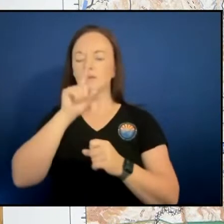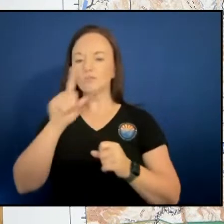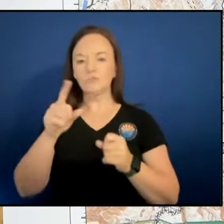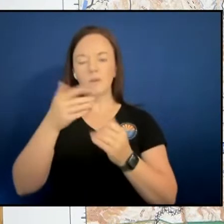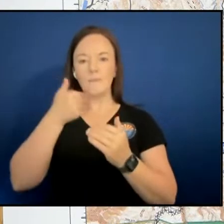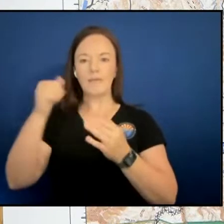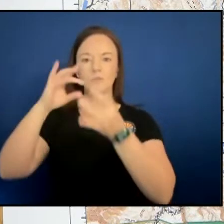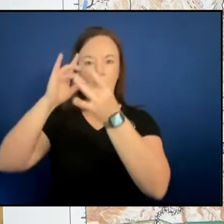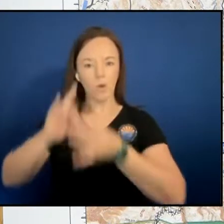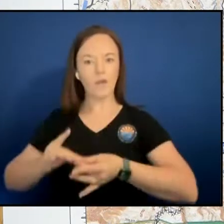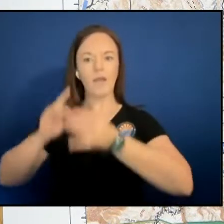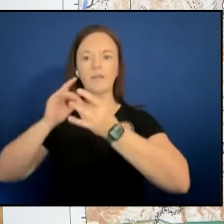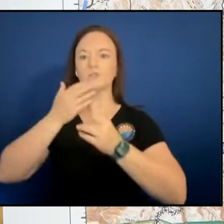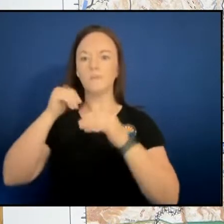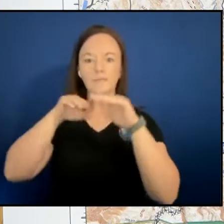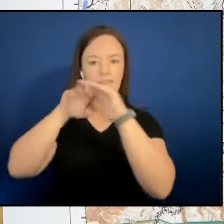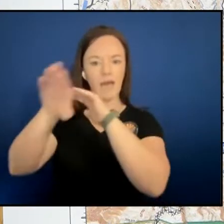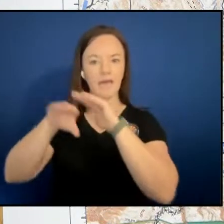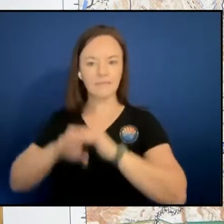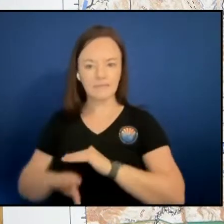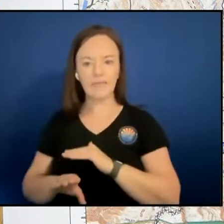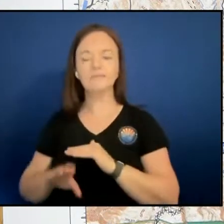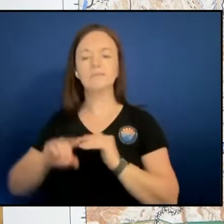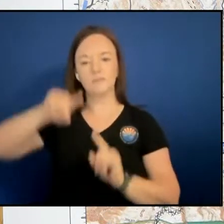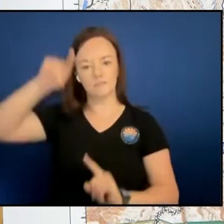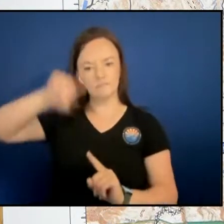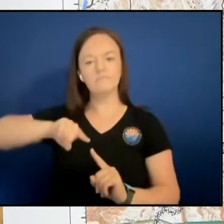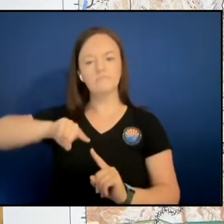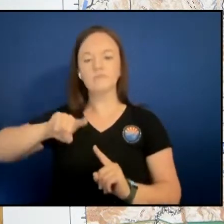the different areas that we need to work. So,